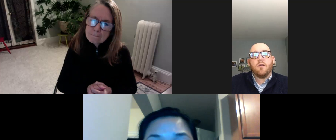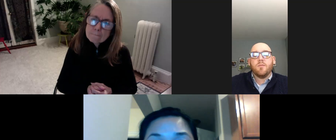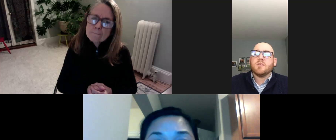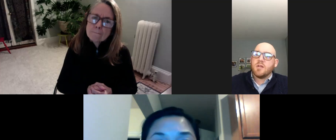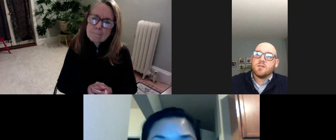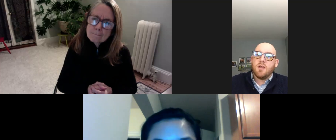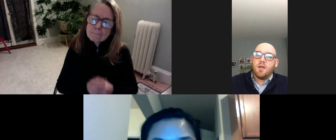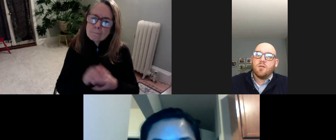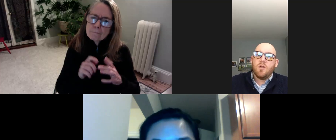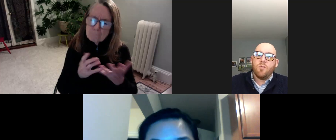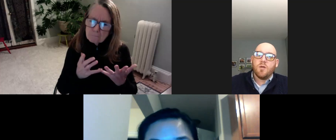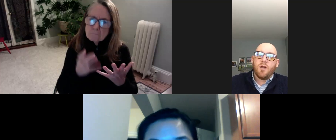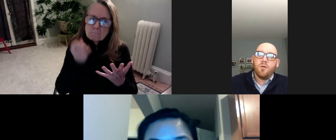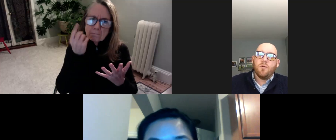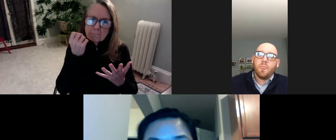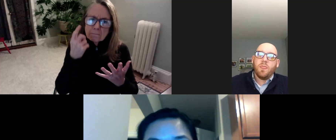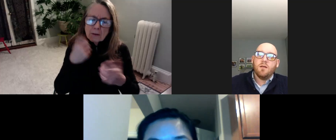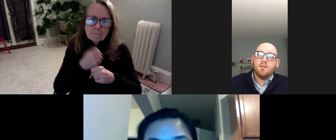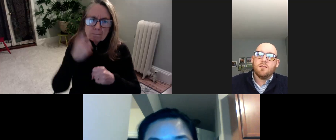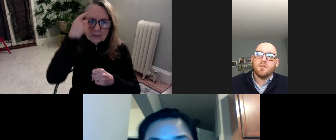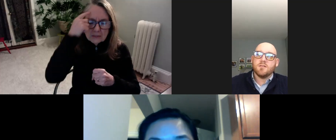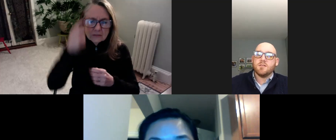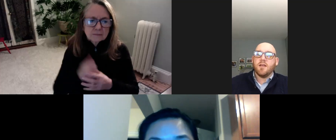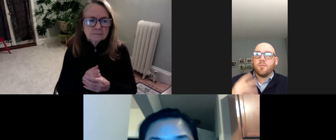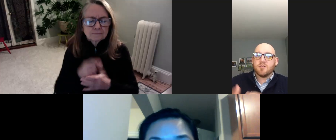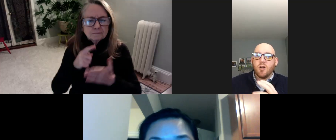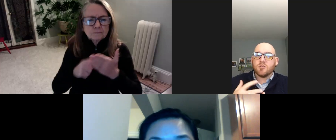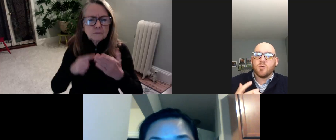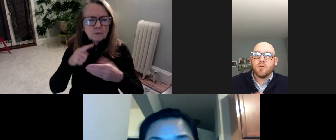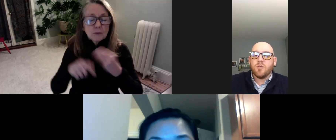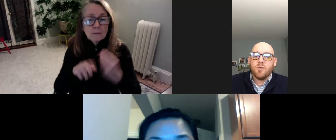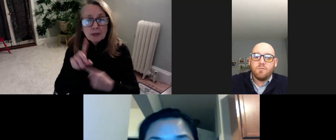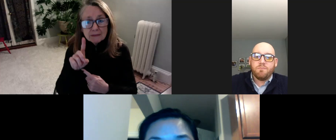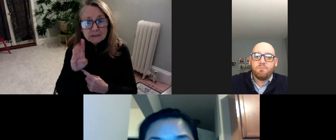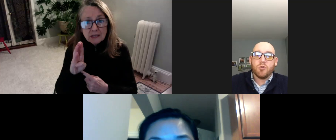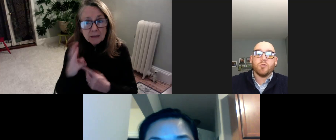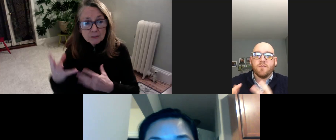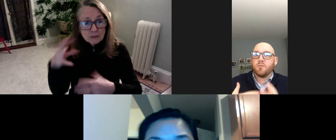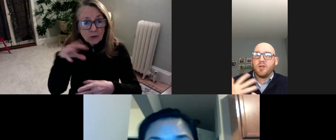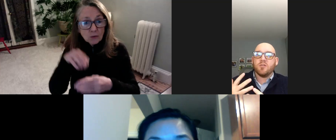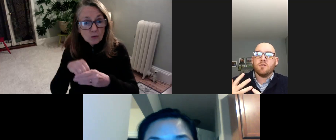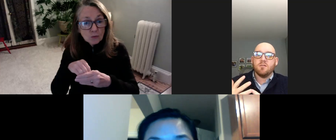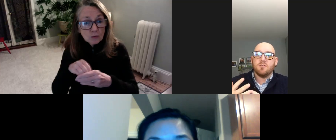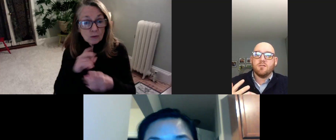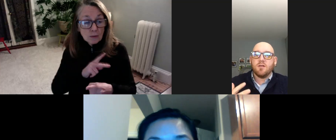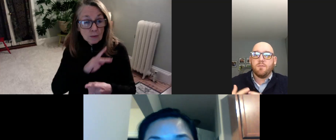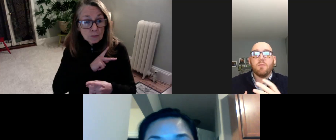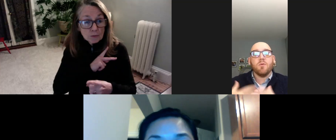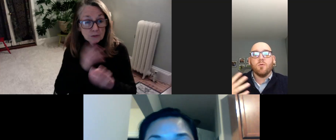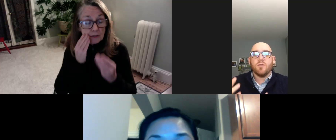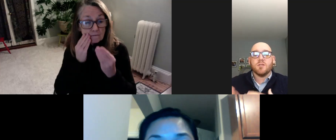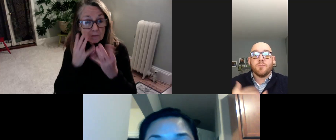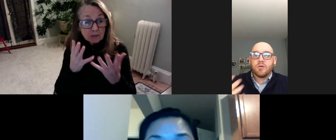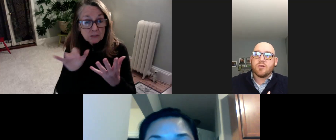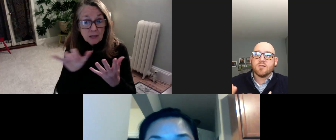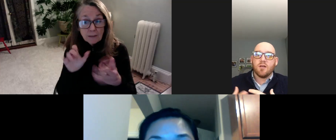All right, that makes sense. And what about, does this database also include personal information, like